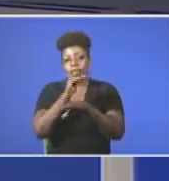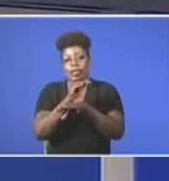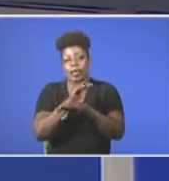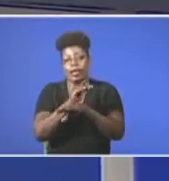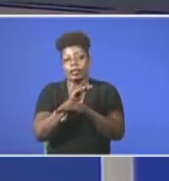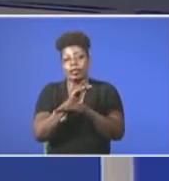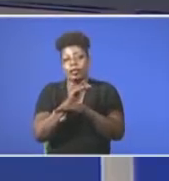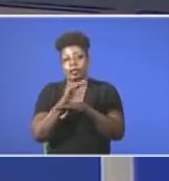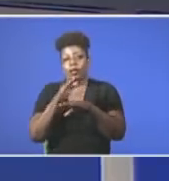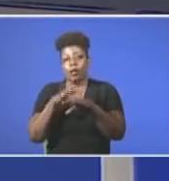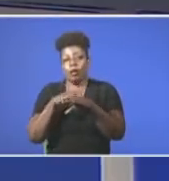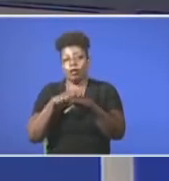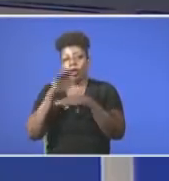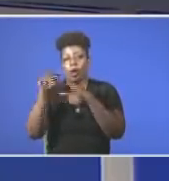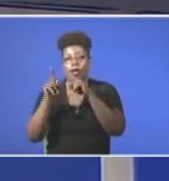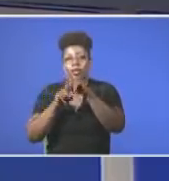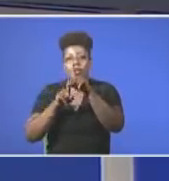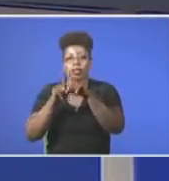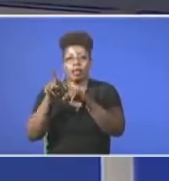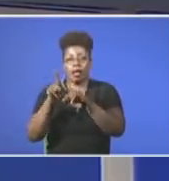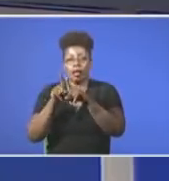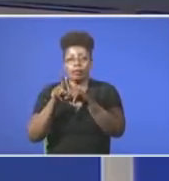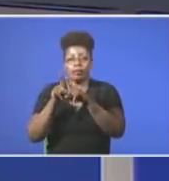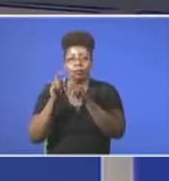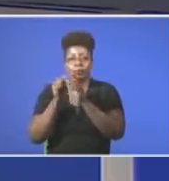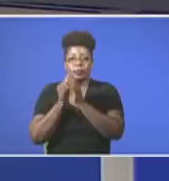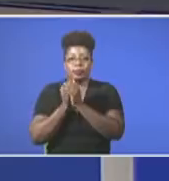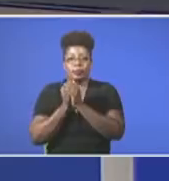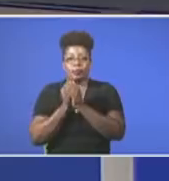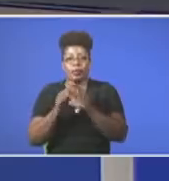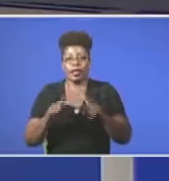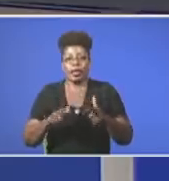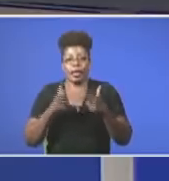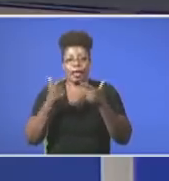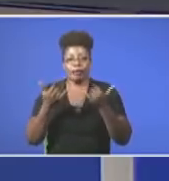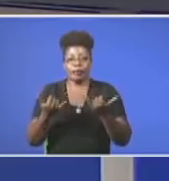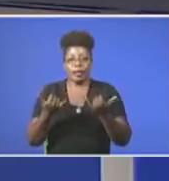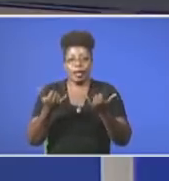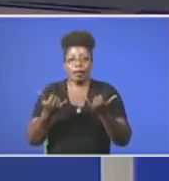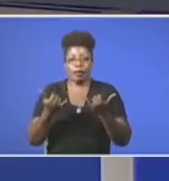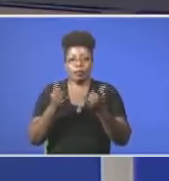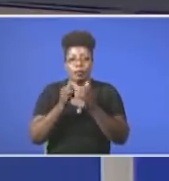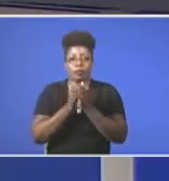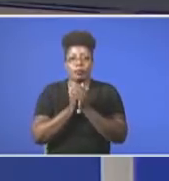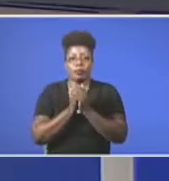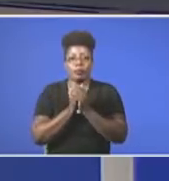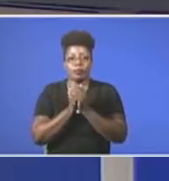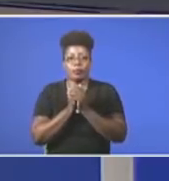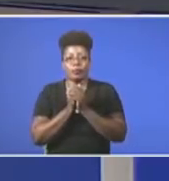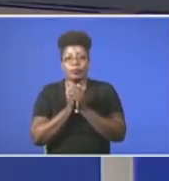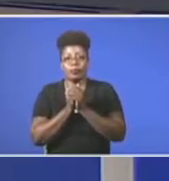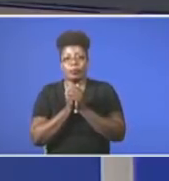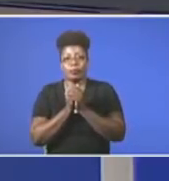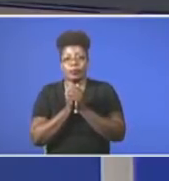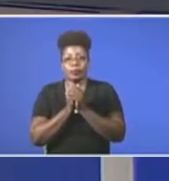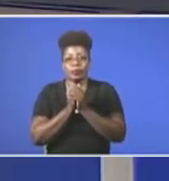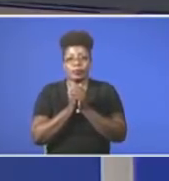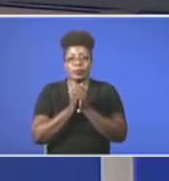on the Bahamas All-Stars, our Amajal Knowles is live at the Kendall Isaacs Gym with the latest. Amo.